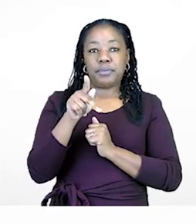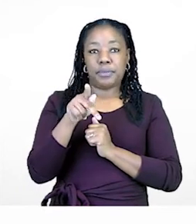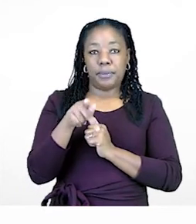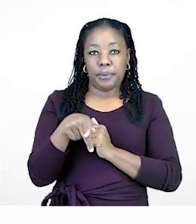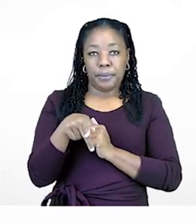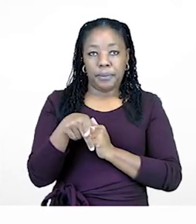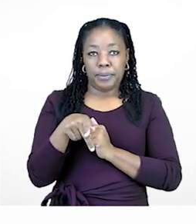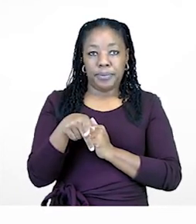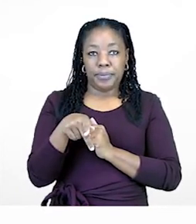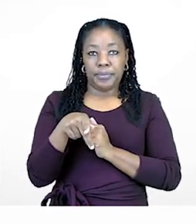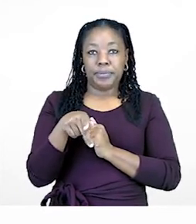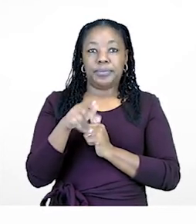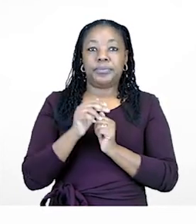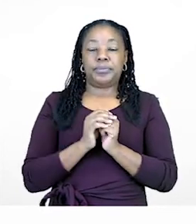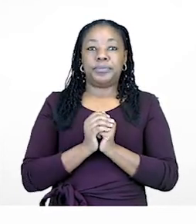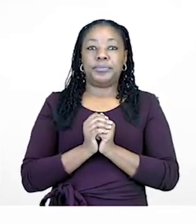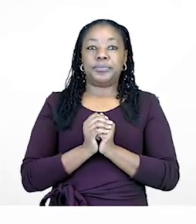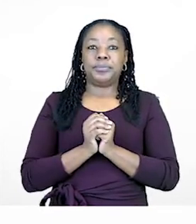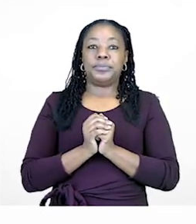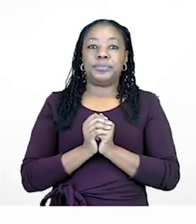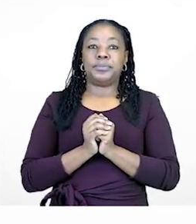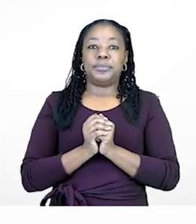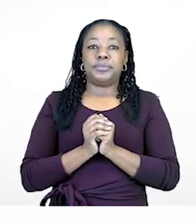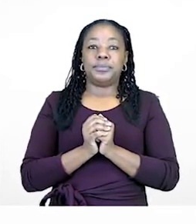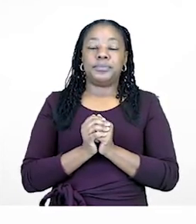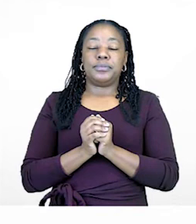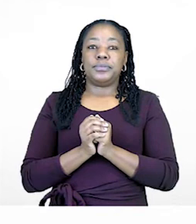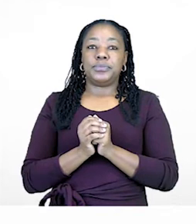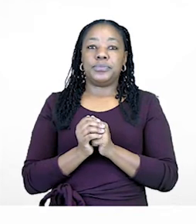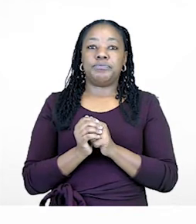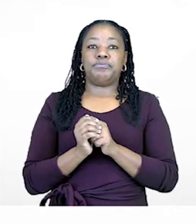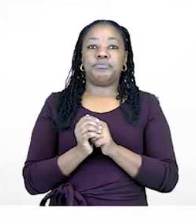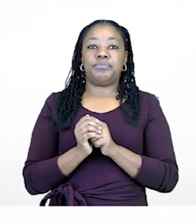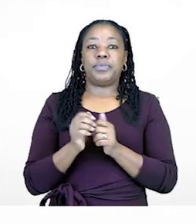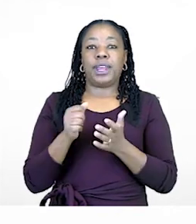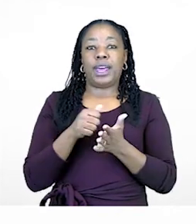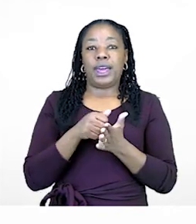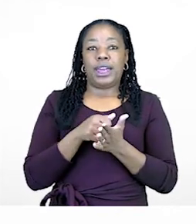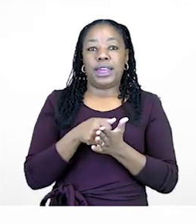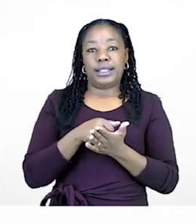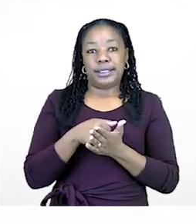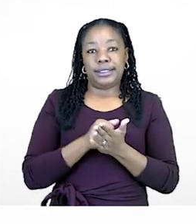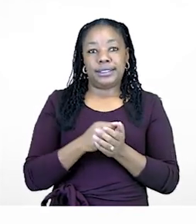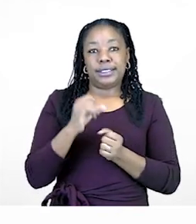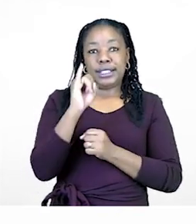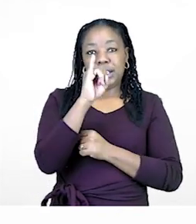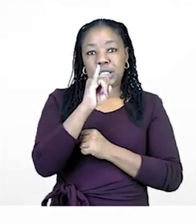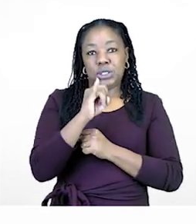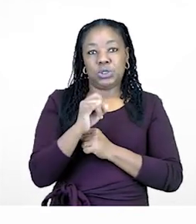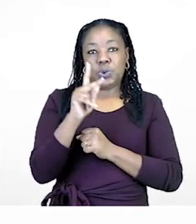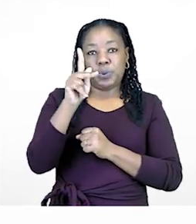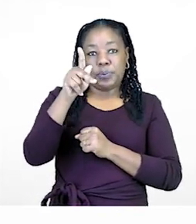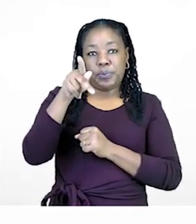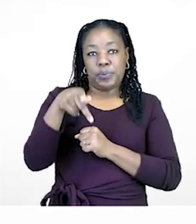P. We are going to try and draw the letter P. As you can see, it has been put in